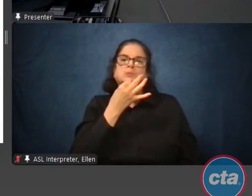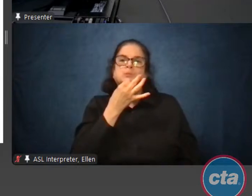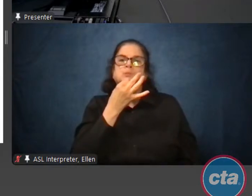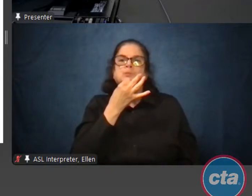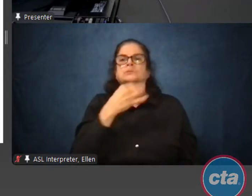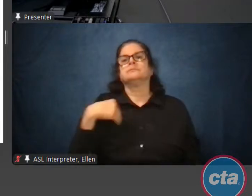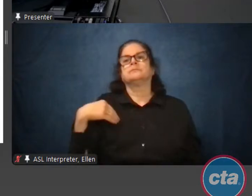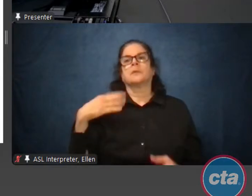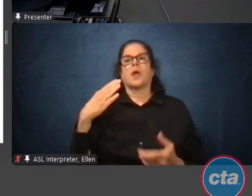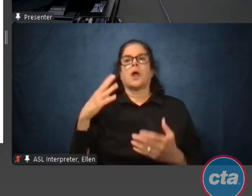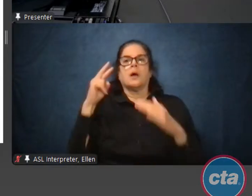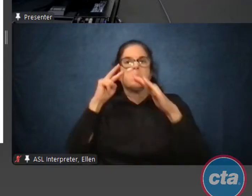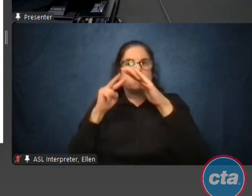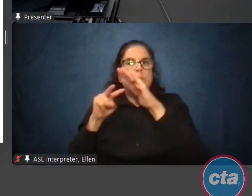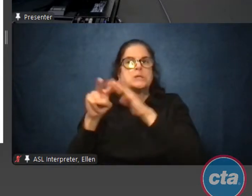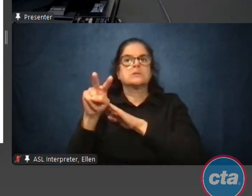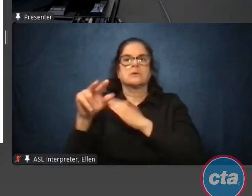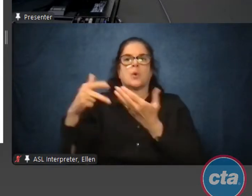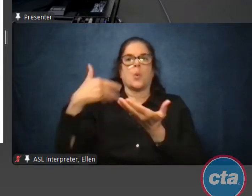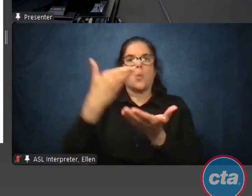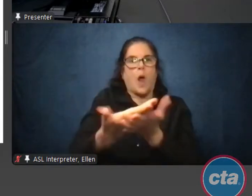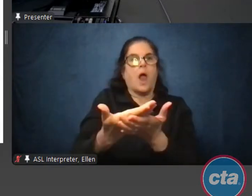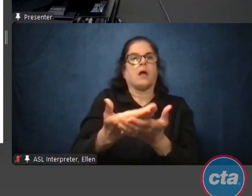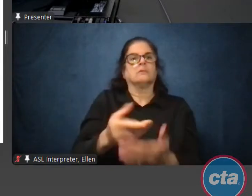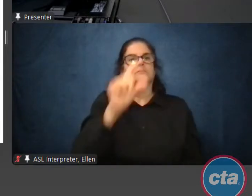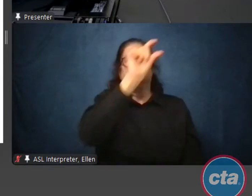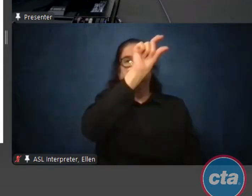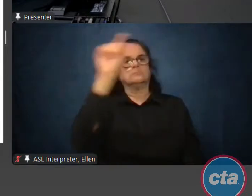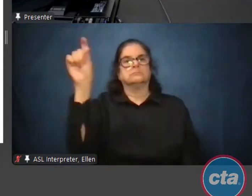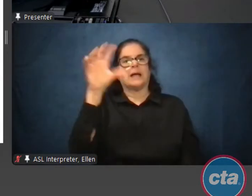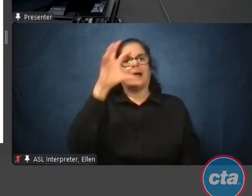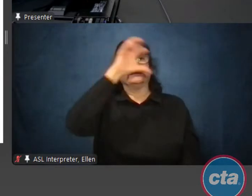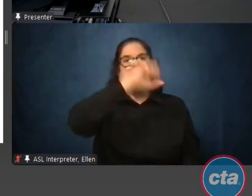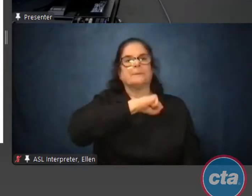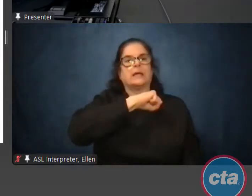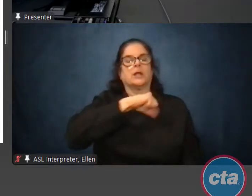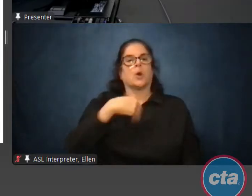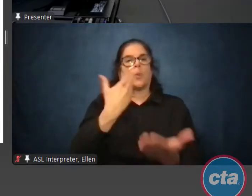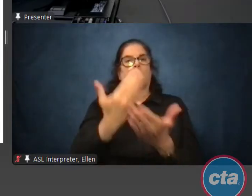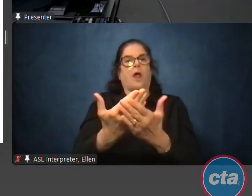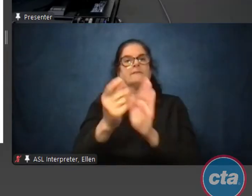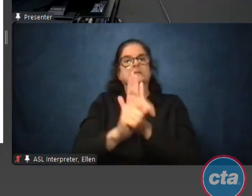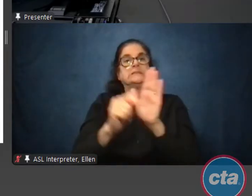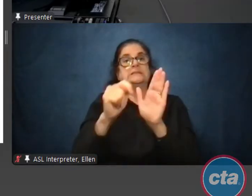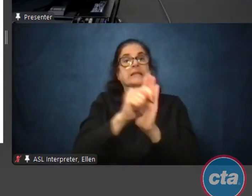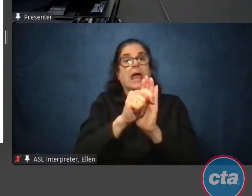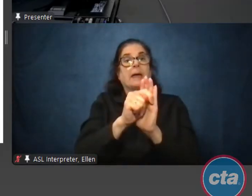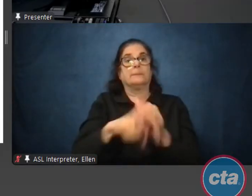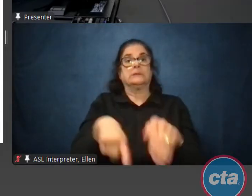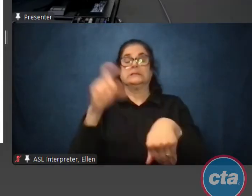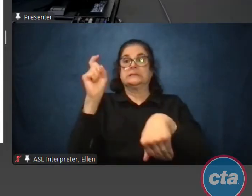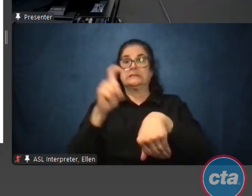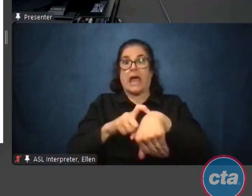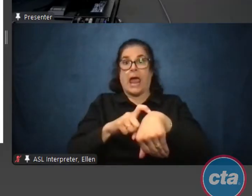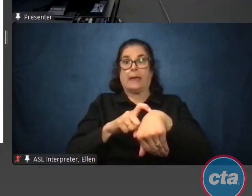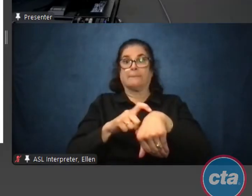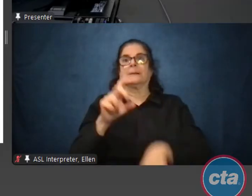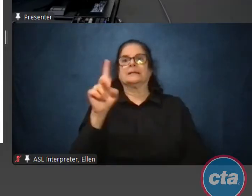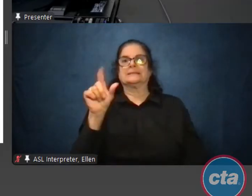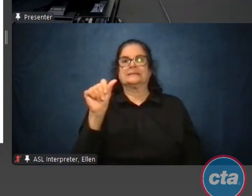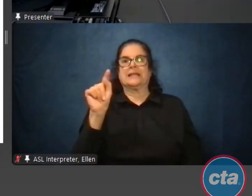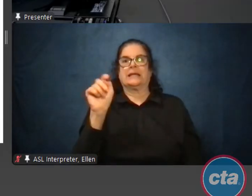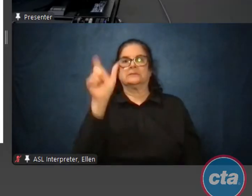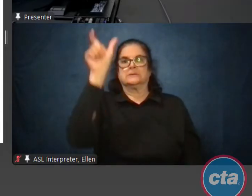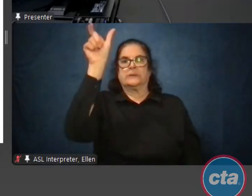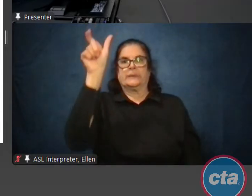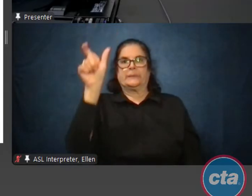arrival predictions. So on the top, you've got a bar. It says estimated arrival times with the time and the date written on the right side. The